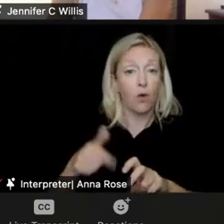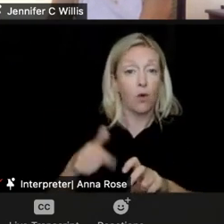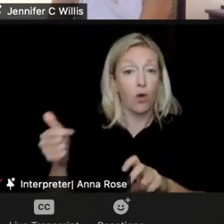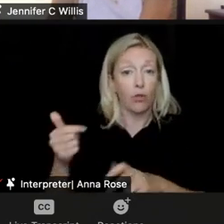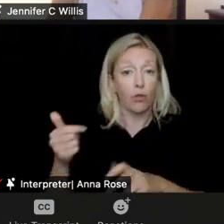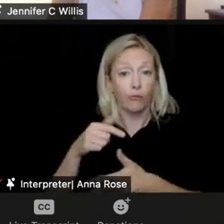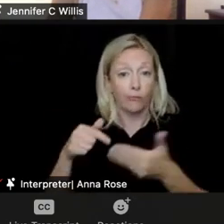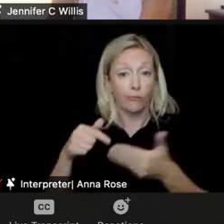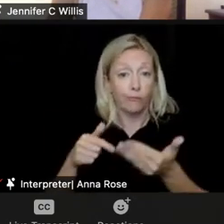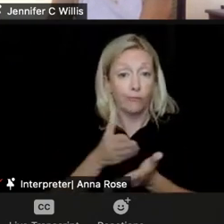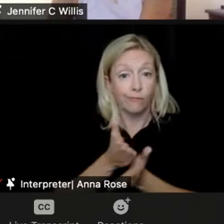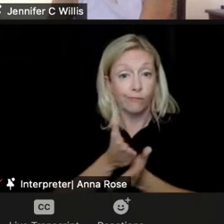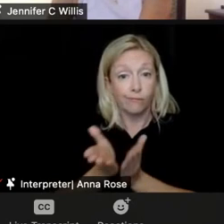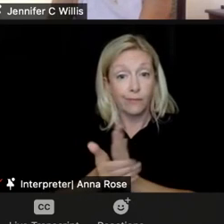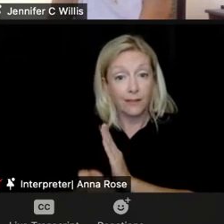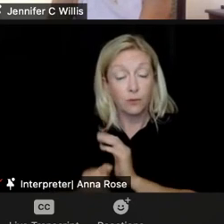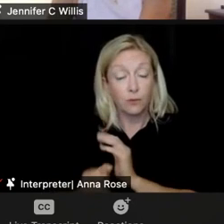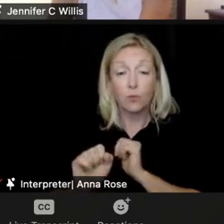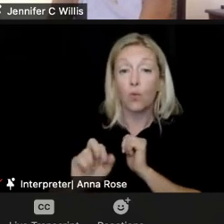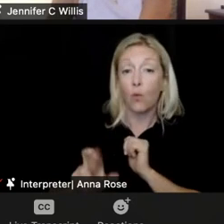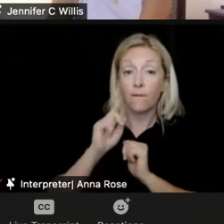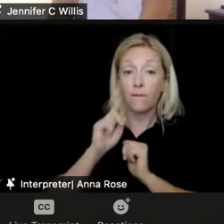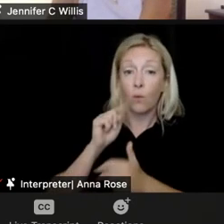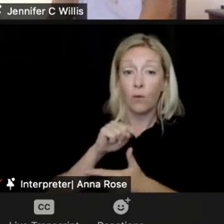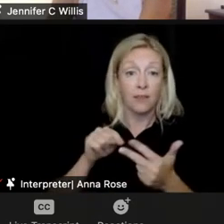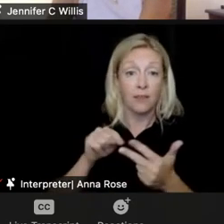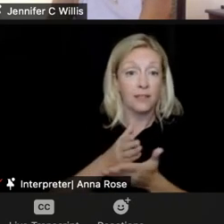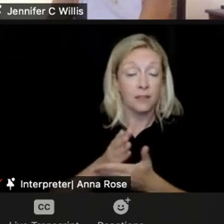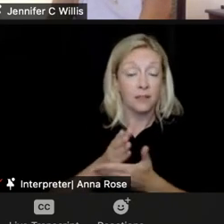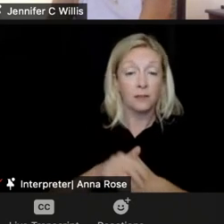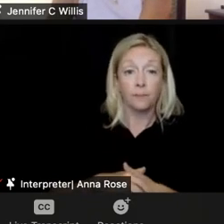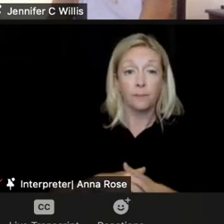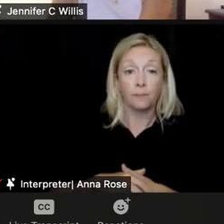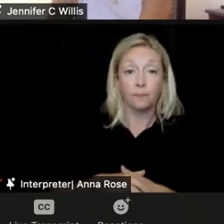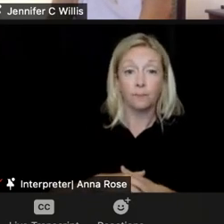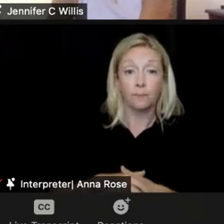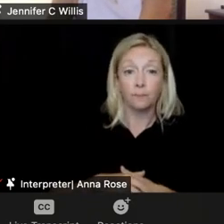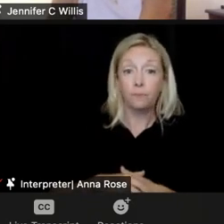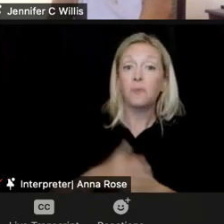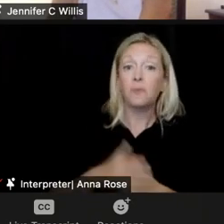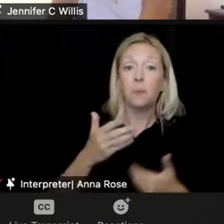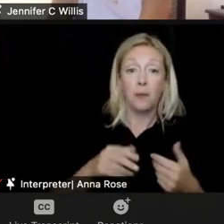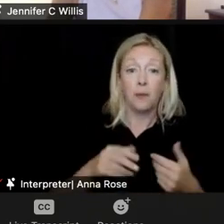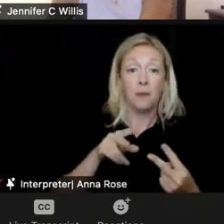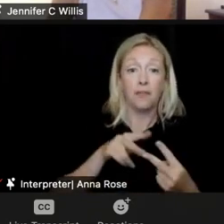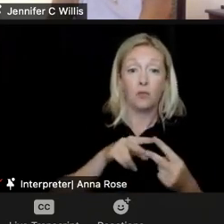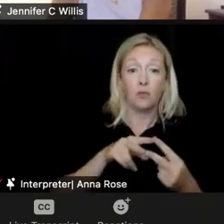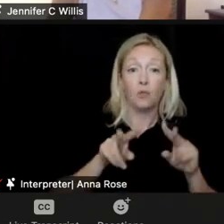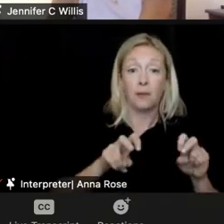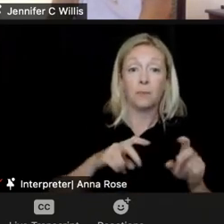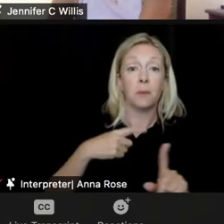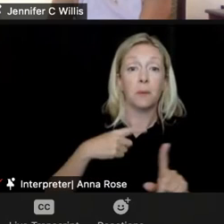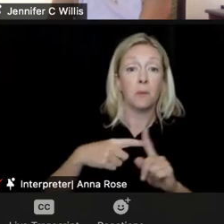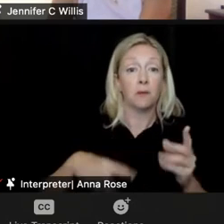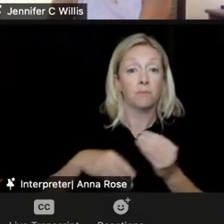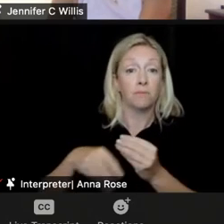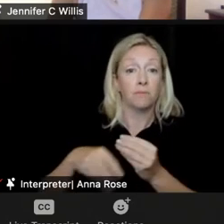to supplement the CVI assessment with the communication assessment with other things too, even a